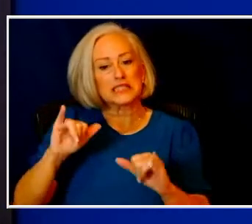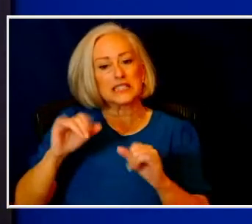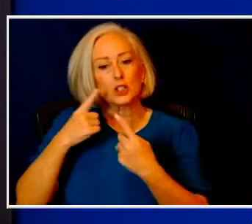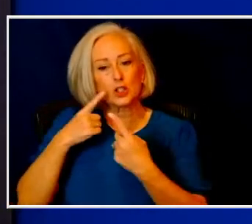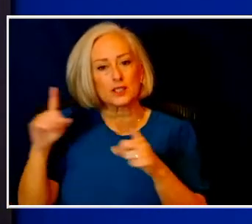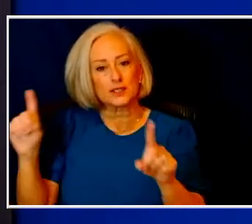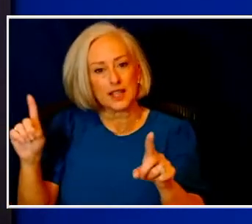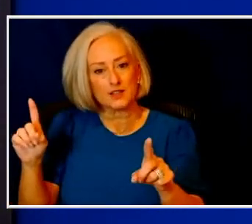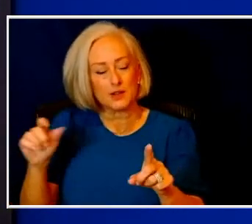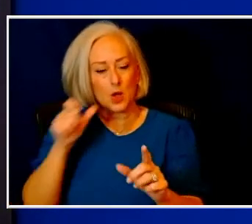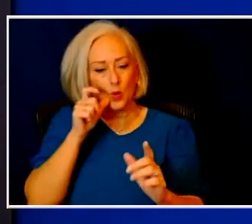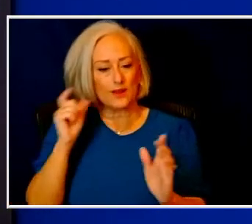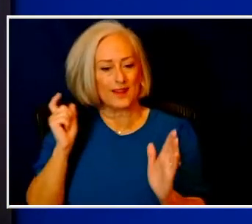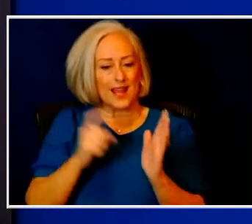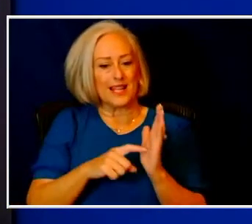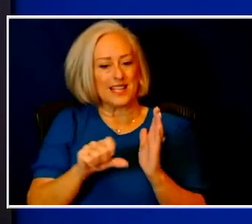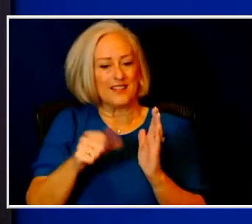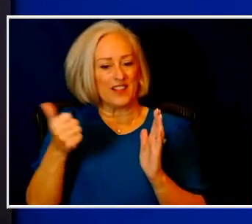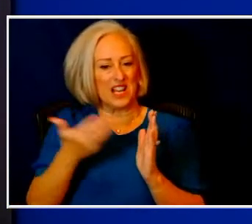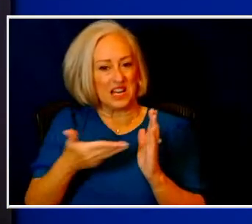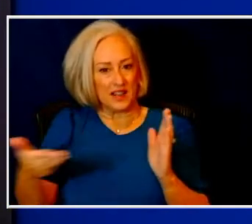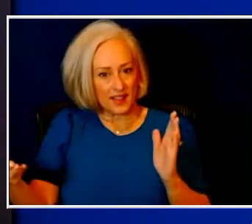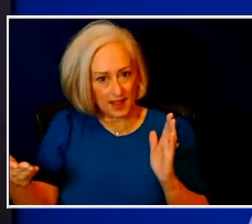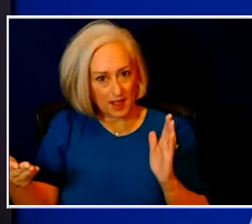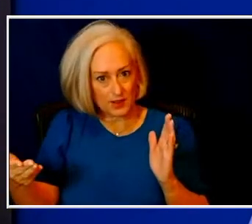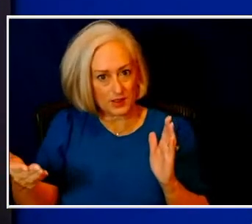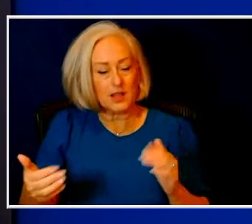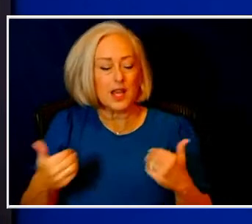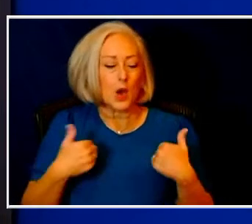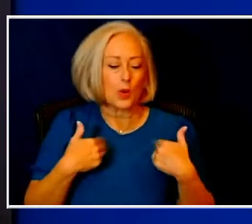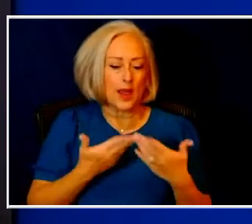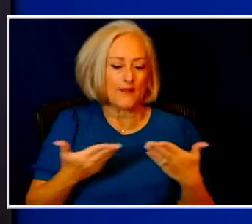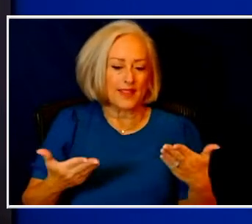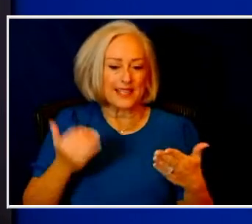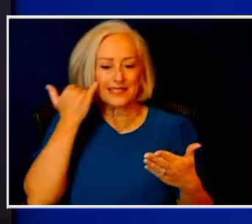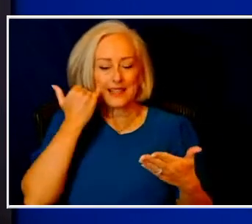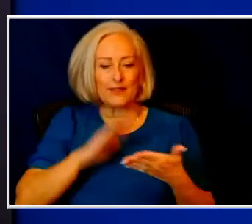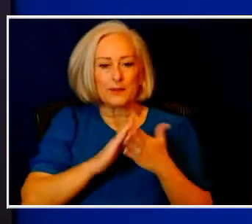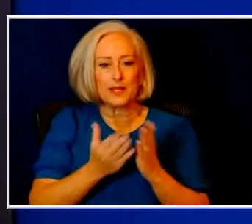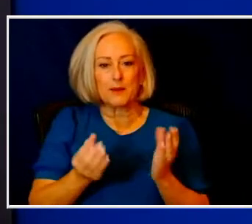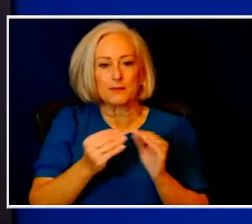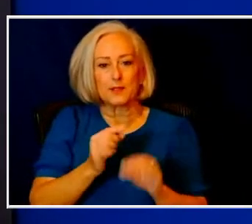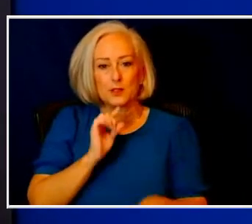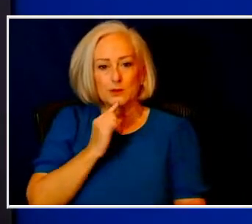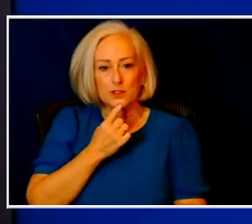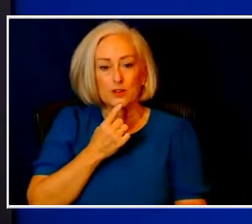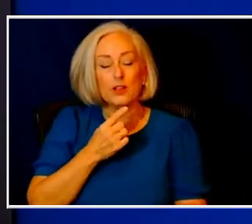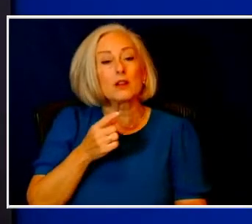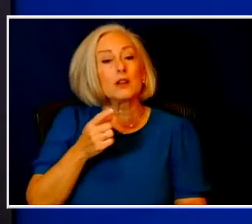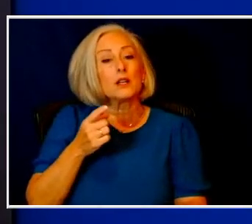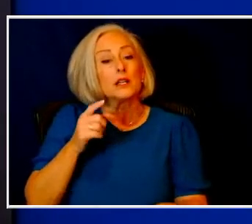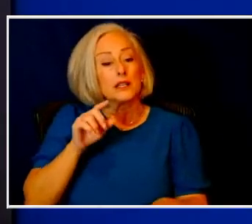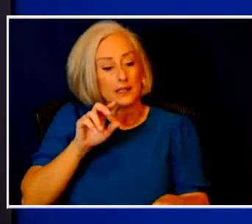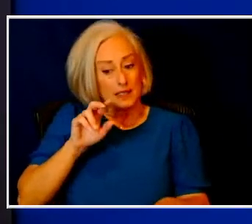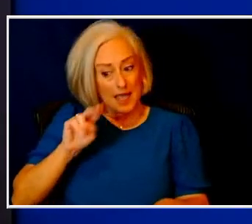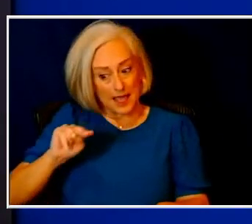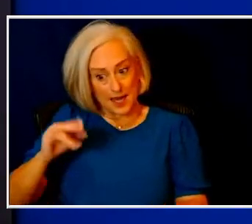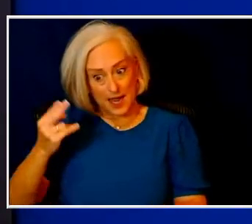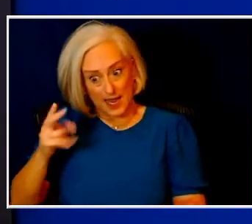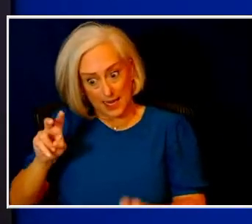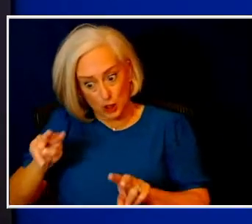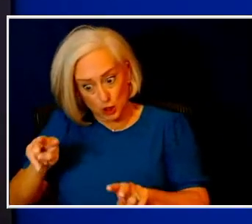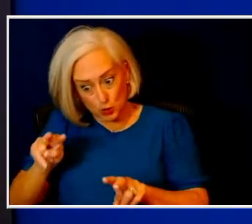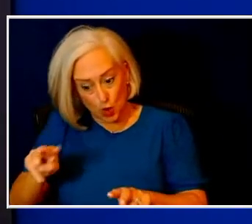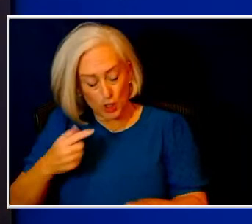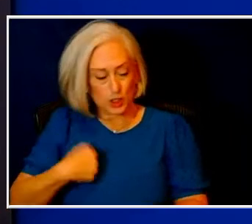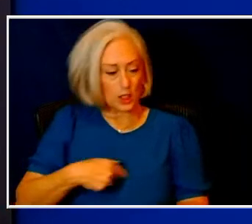also have Remdesivir if available as well. So we certainly are keeping an eye on it. NIH is keeping an eye on it, and if we are unable to